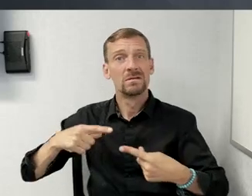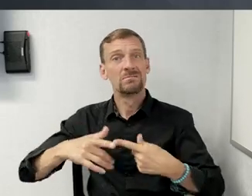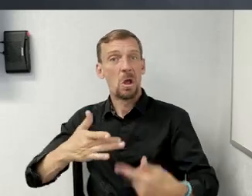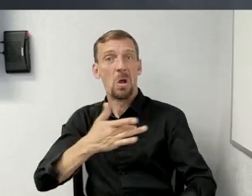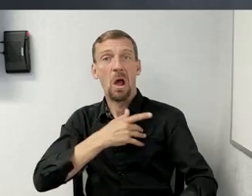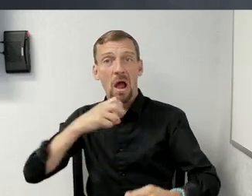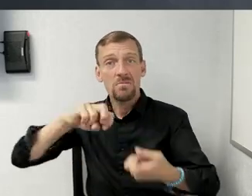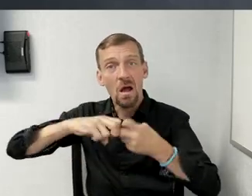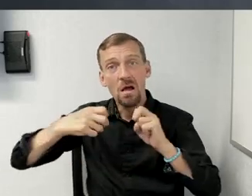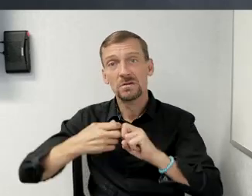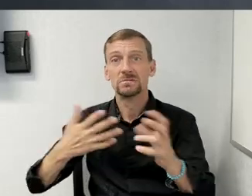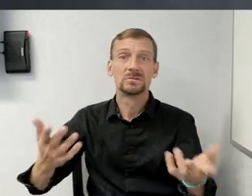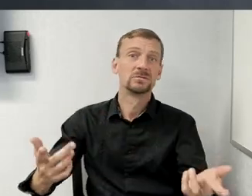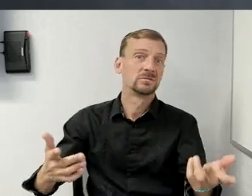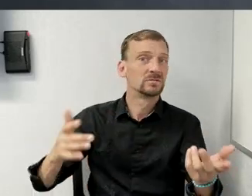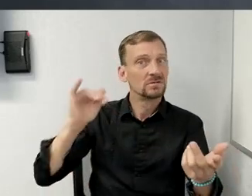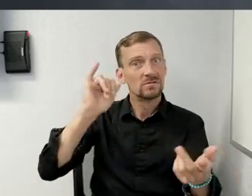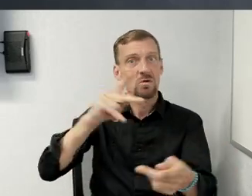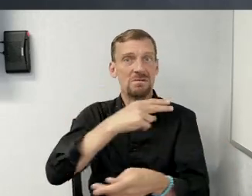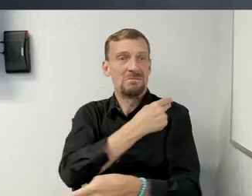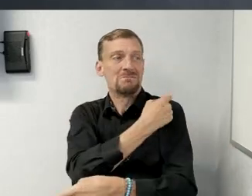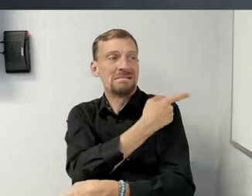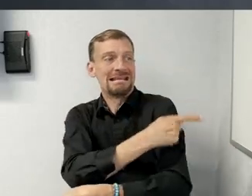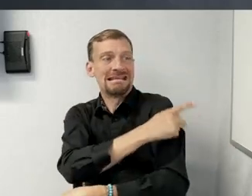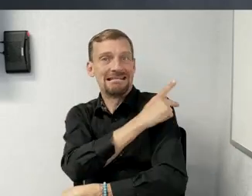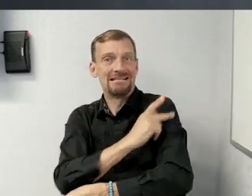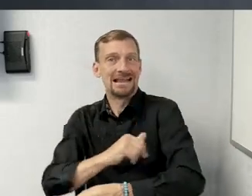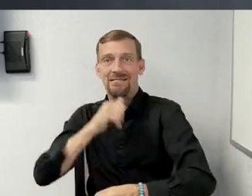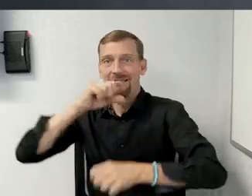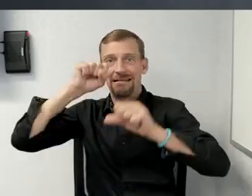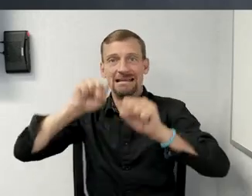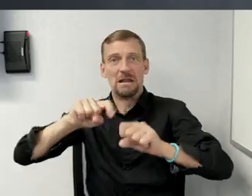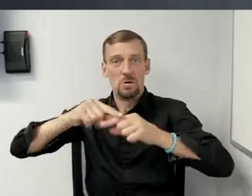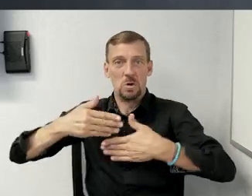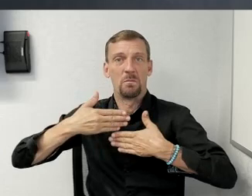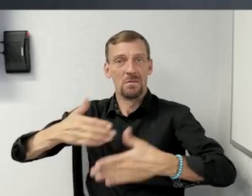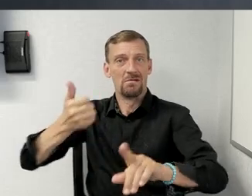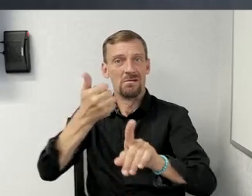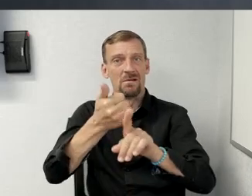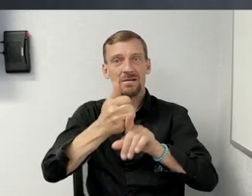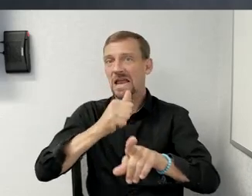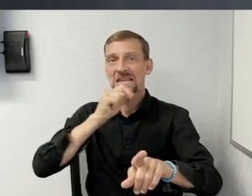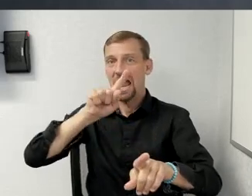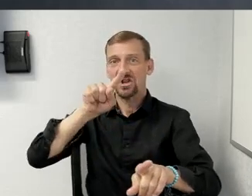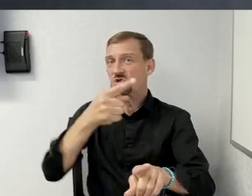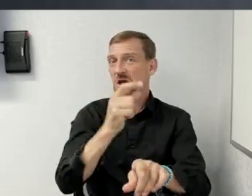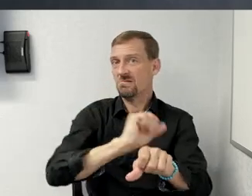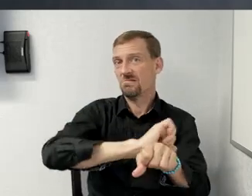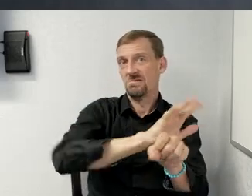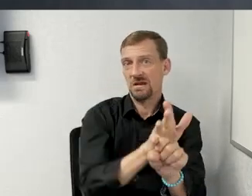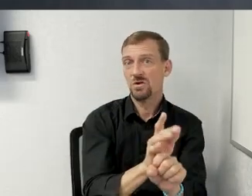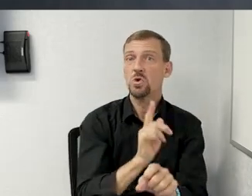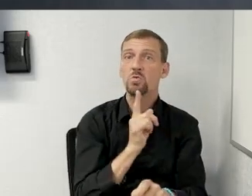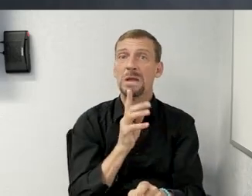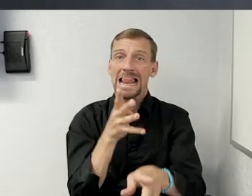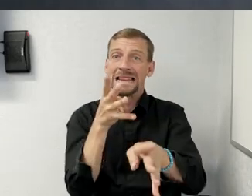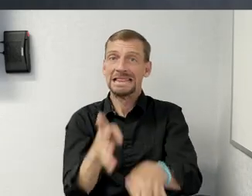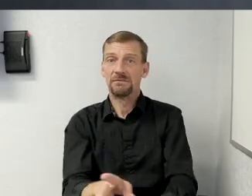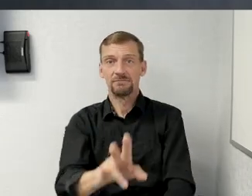cardiac surgery patients, patients that are not able to breathe on their own. So that leaves us almost